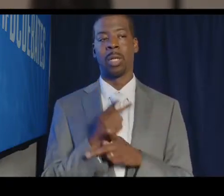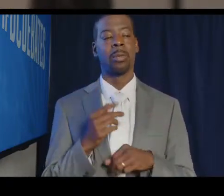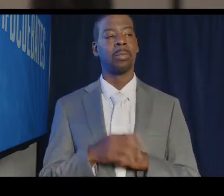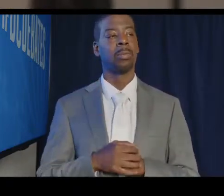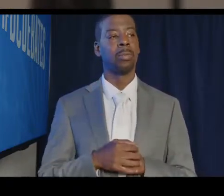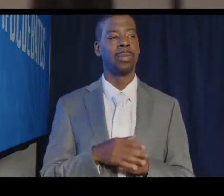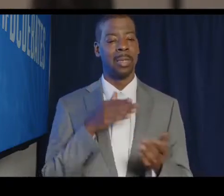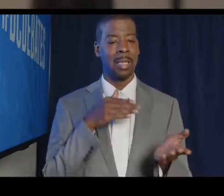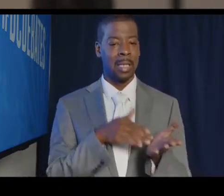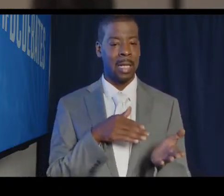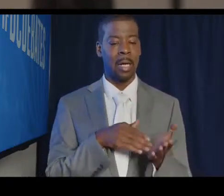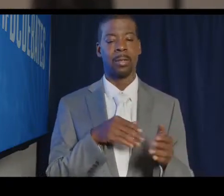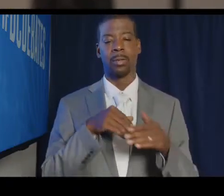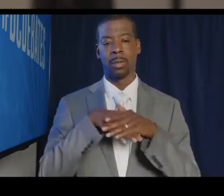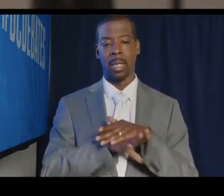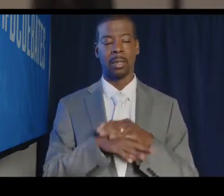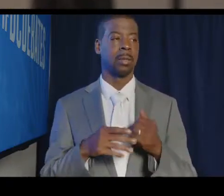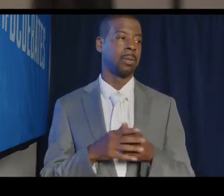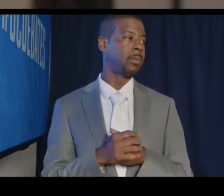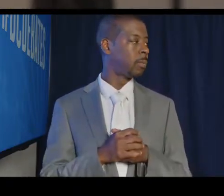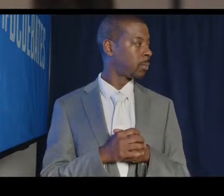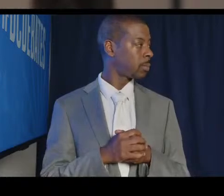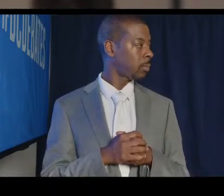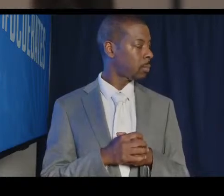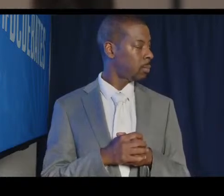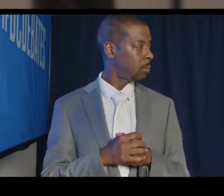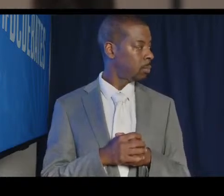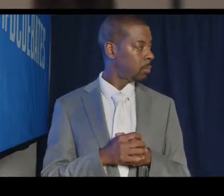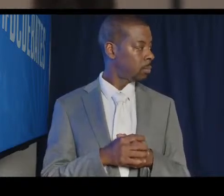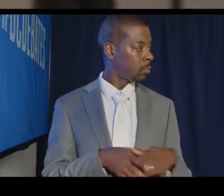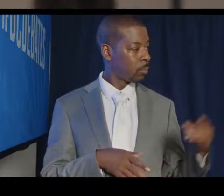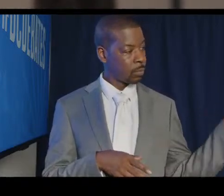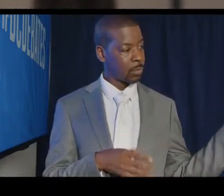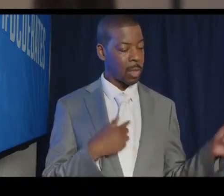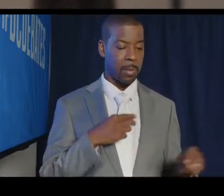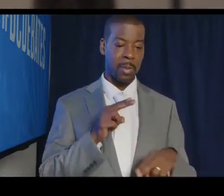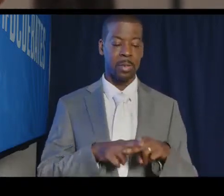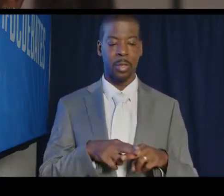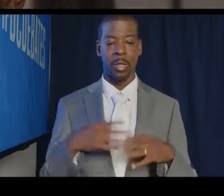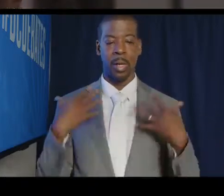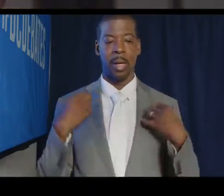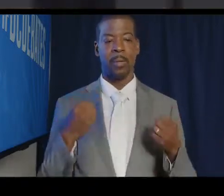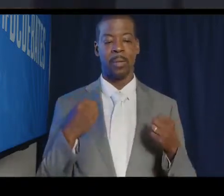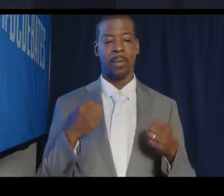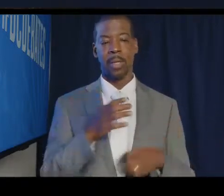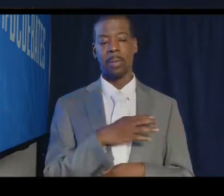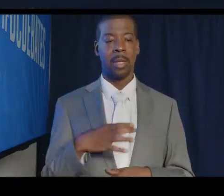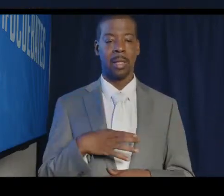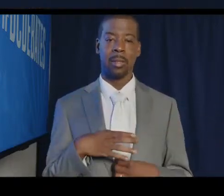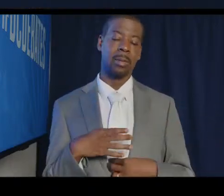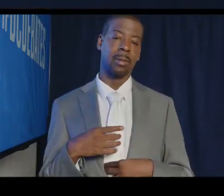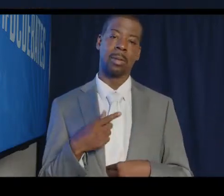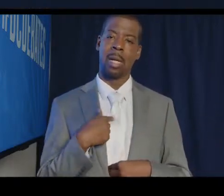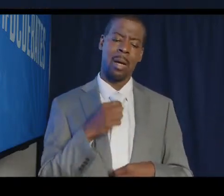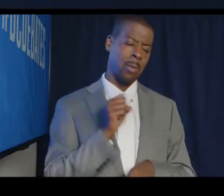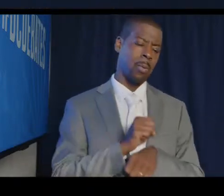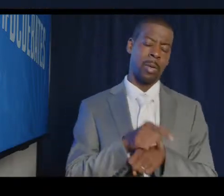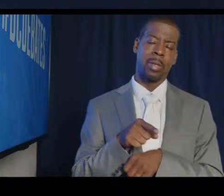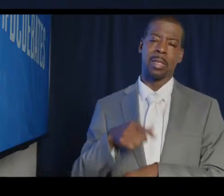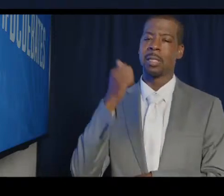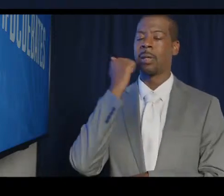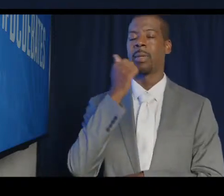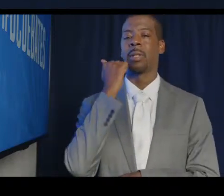Washington? Councilmember Henderson, I'll start with you here. Well, as the chair of the Health Committee, this is something that I work on each and every